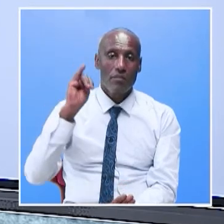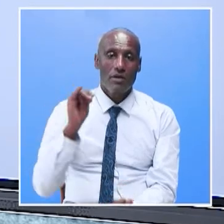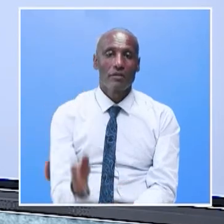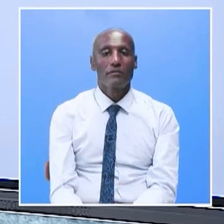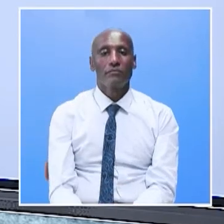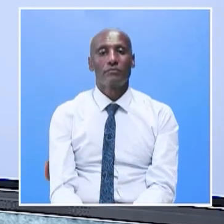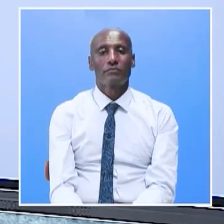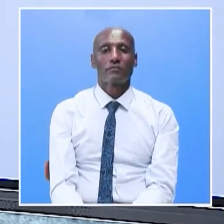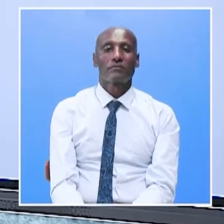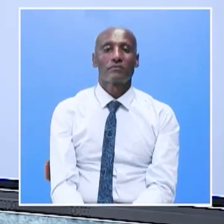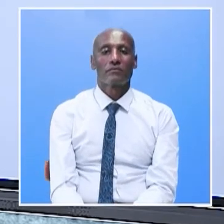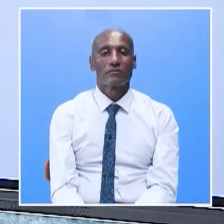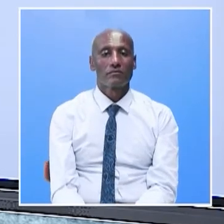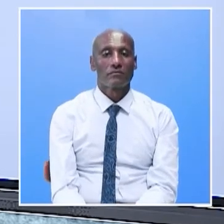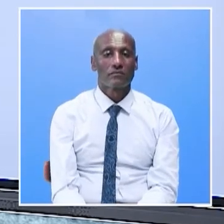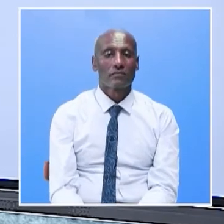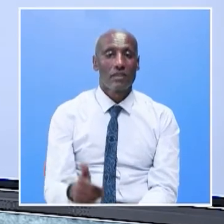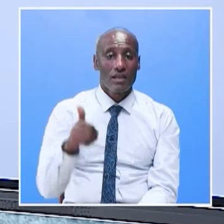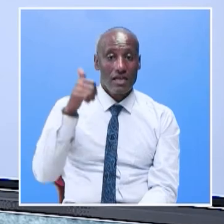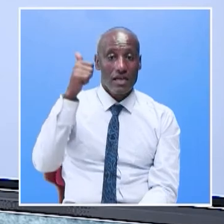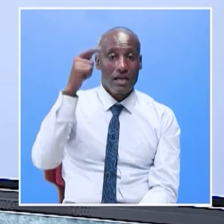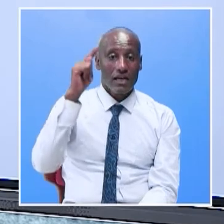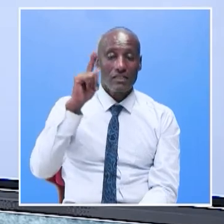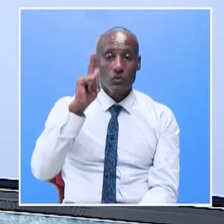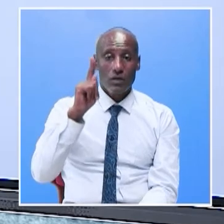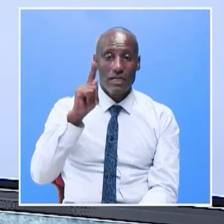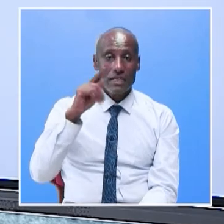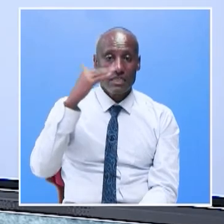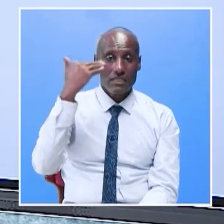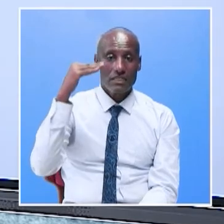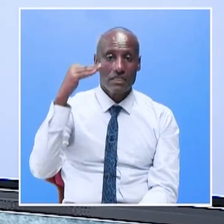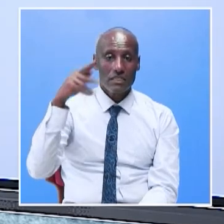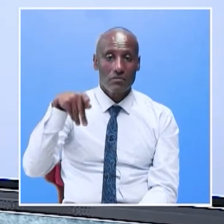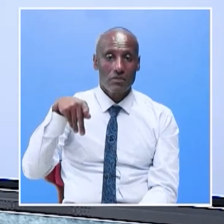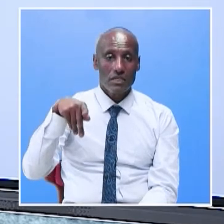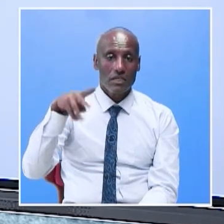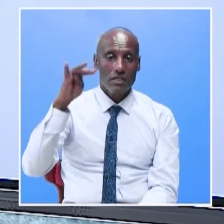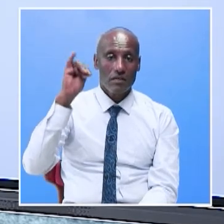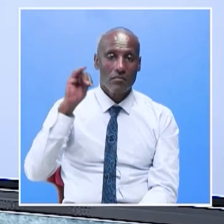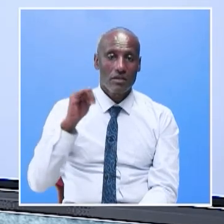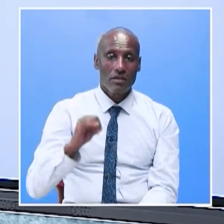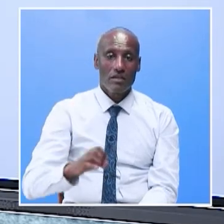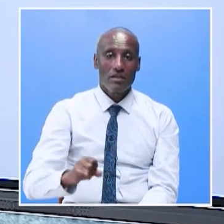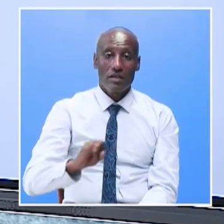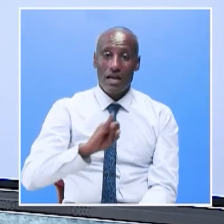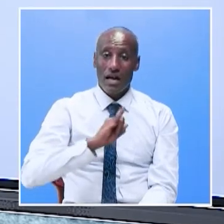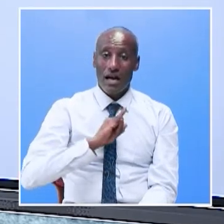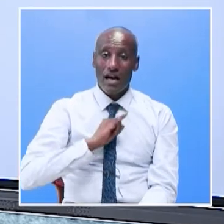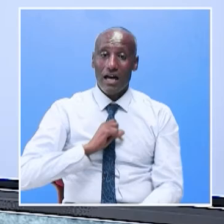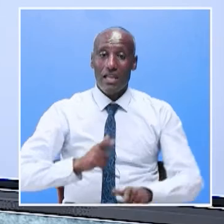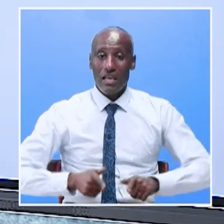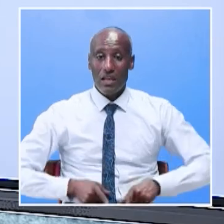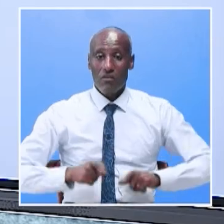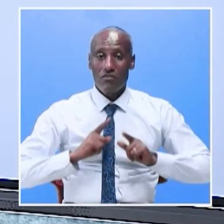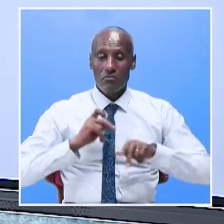what? At 1:30. The next one is, I live blank Addis Ababa.